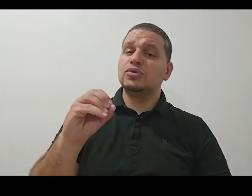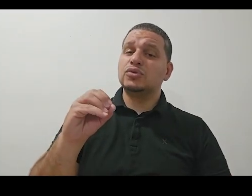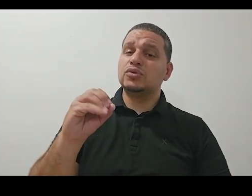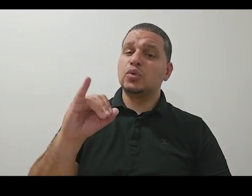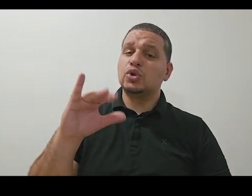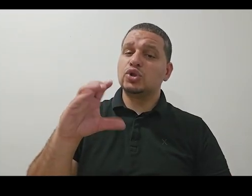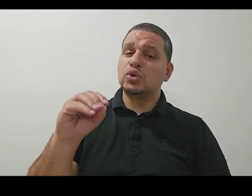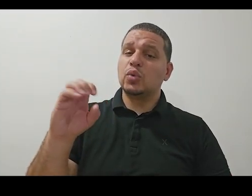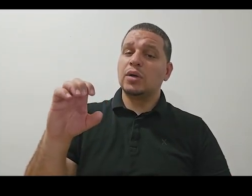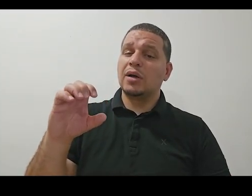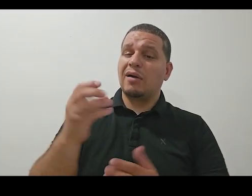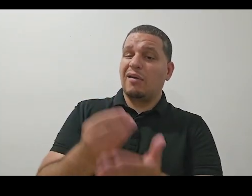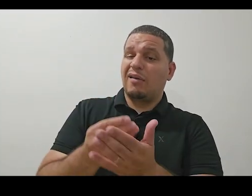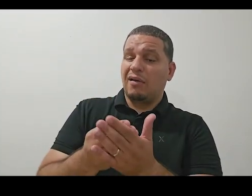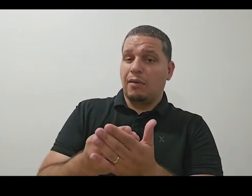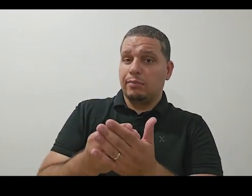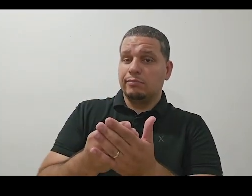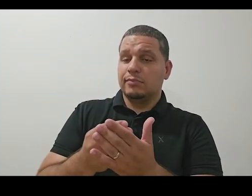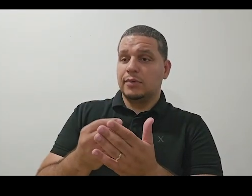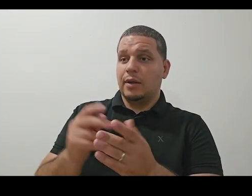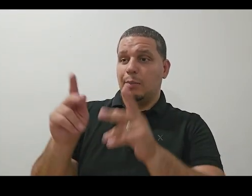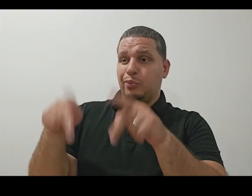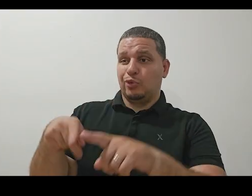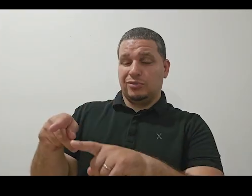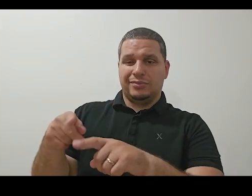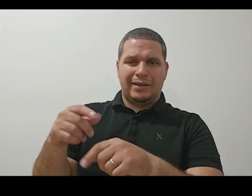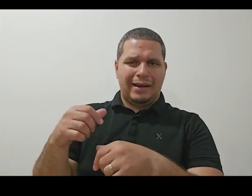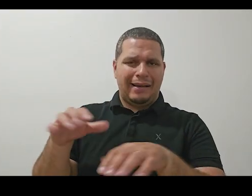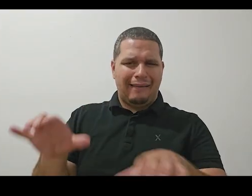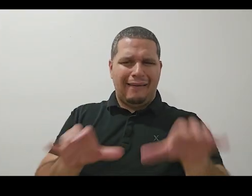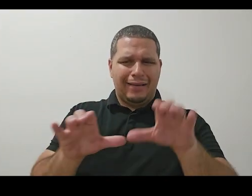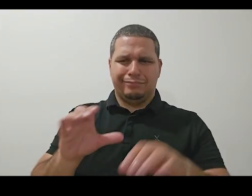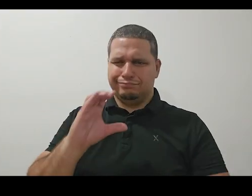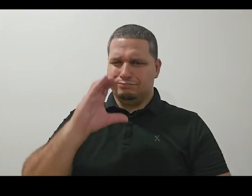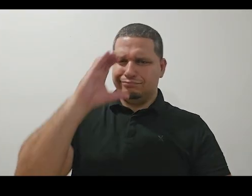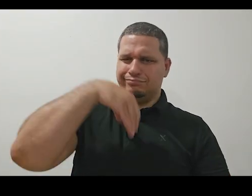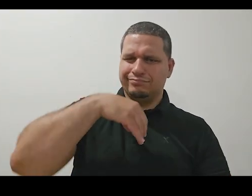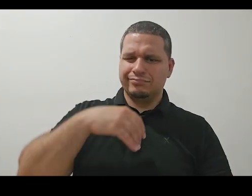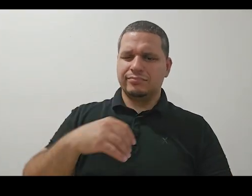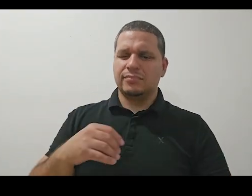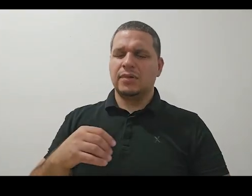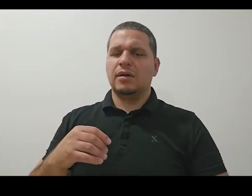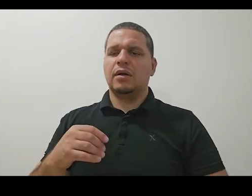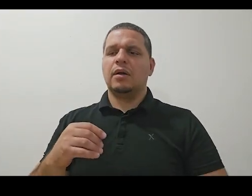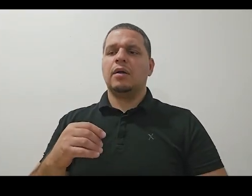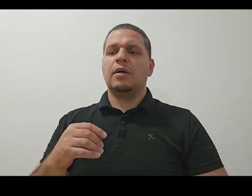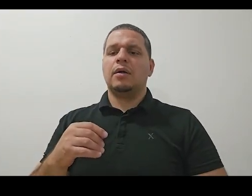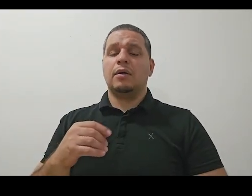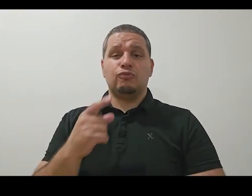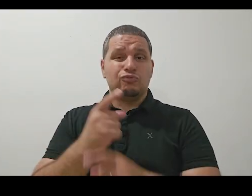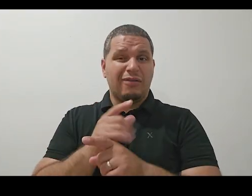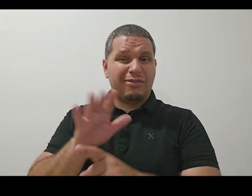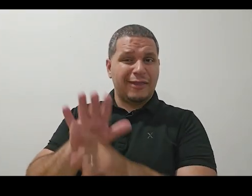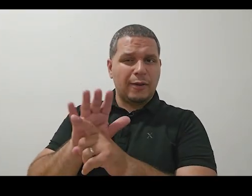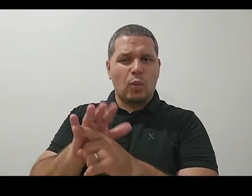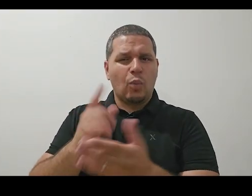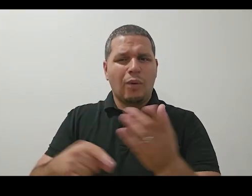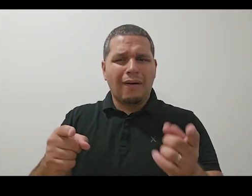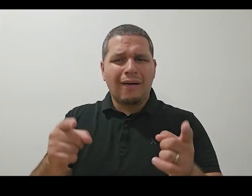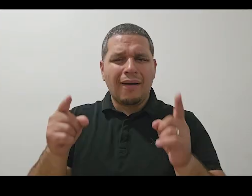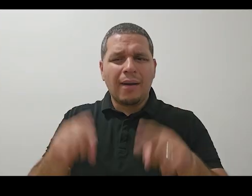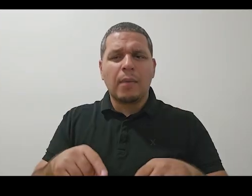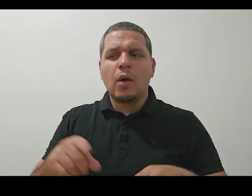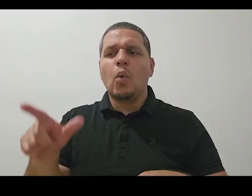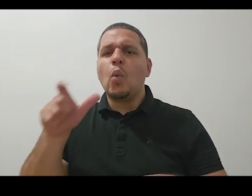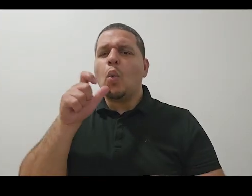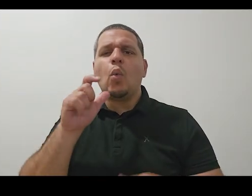when a person is acting erratic in an affluent white community, right? What happens is who